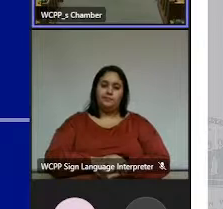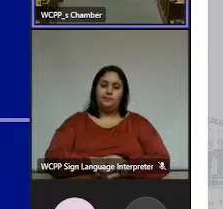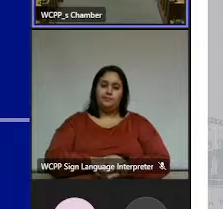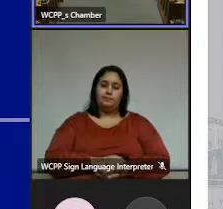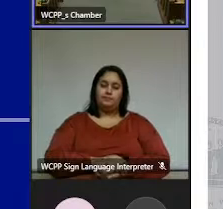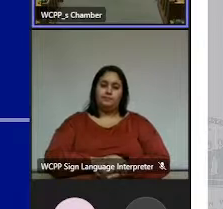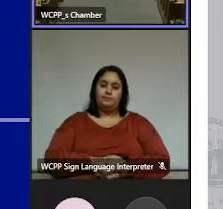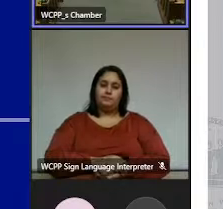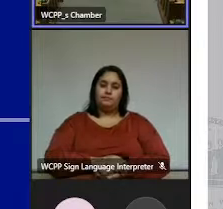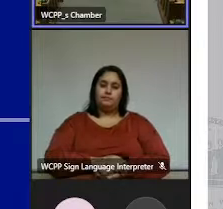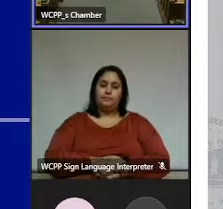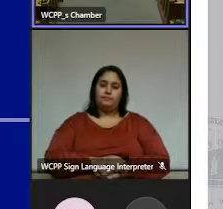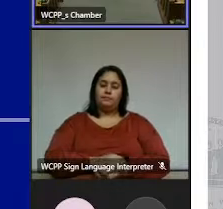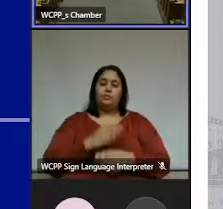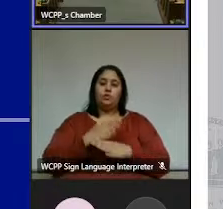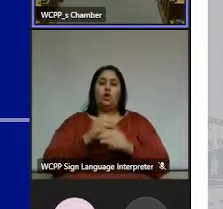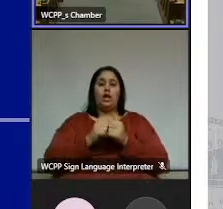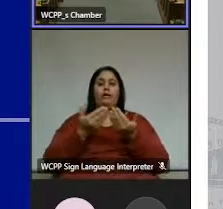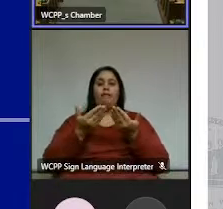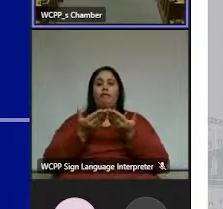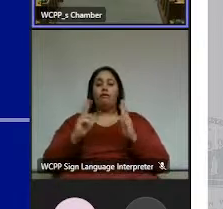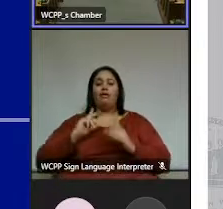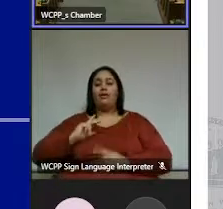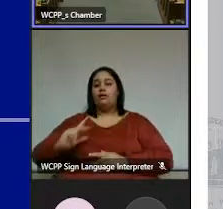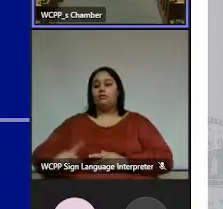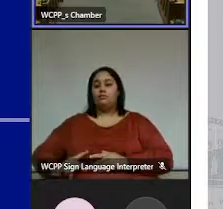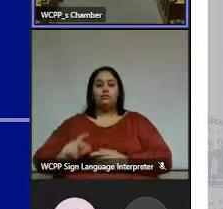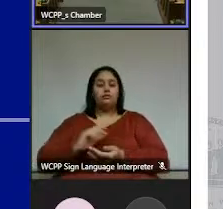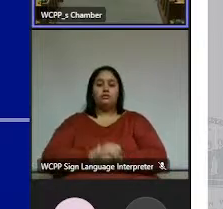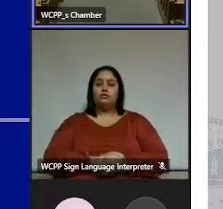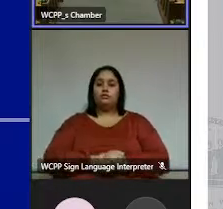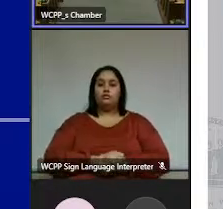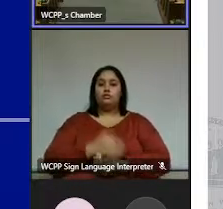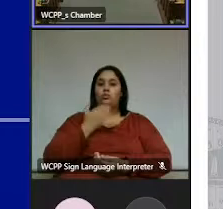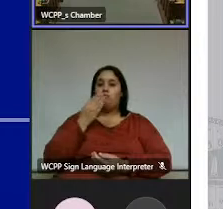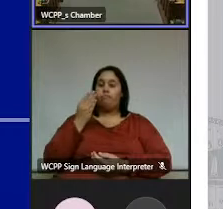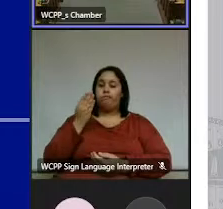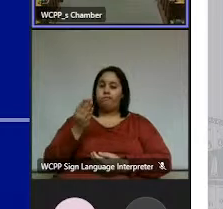Colleagues and guests on the platform,